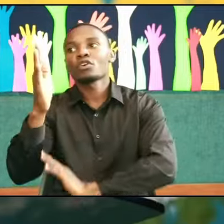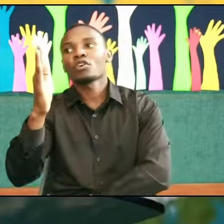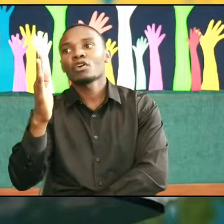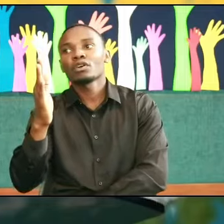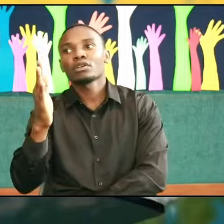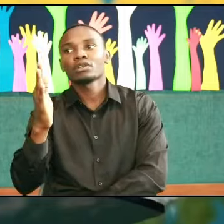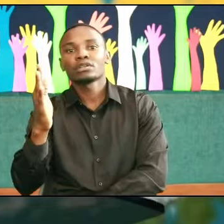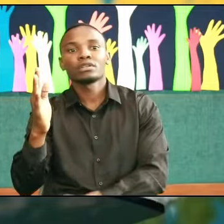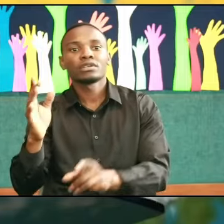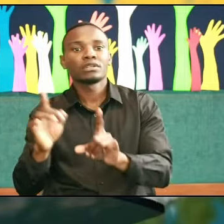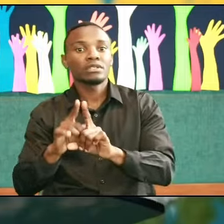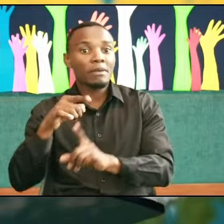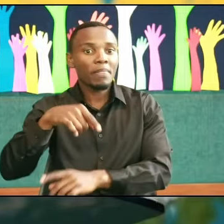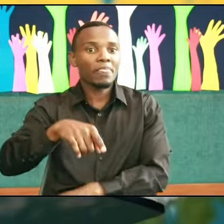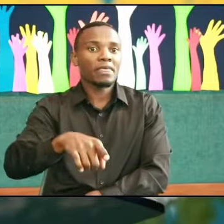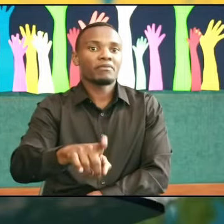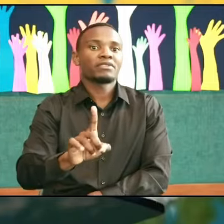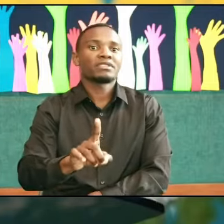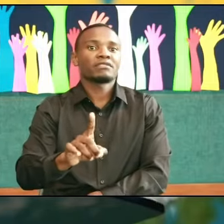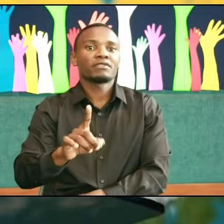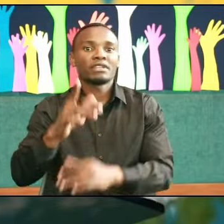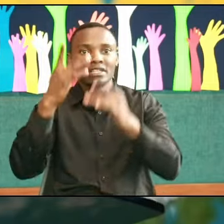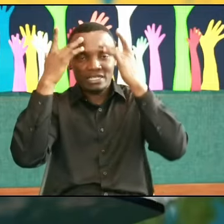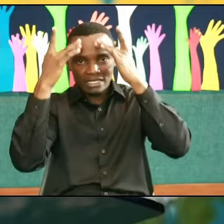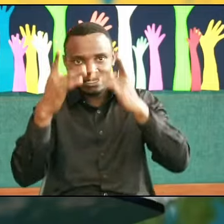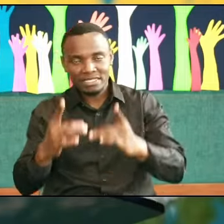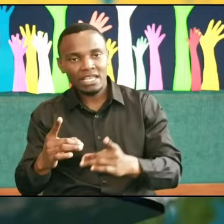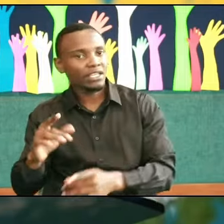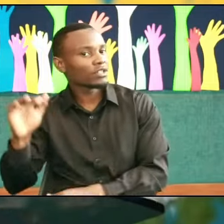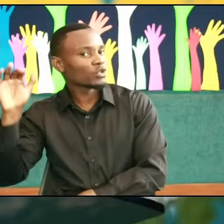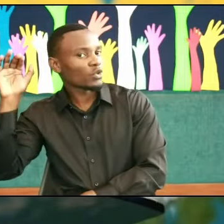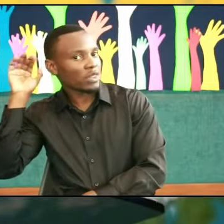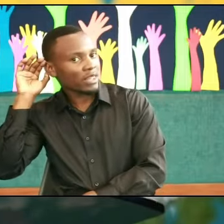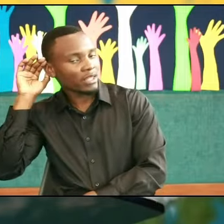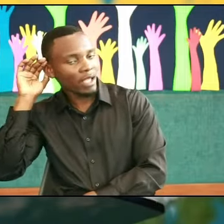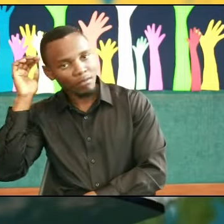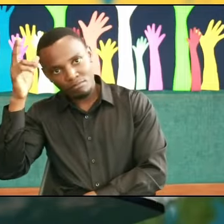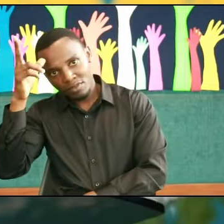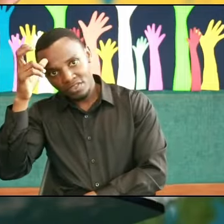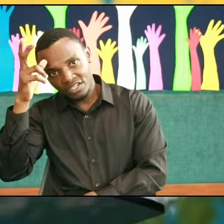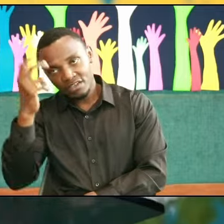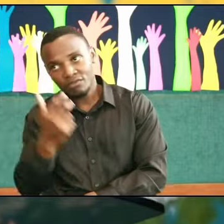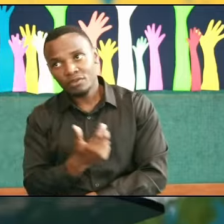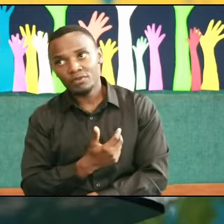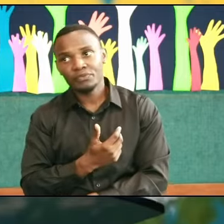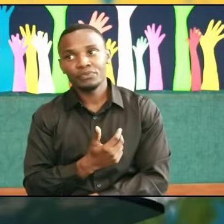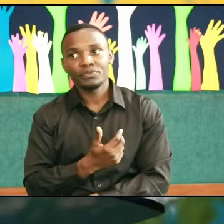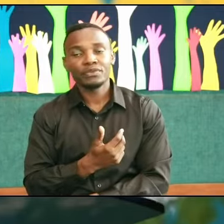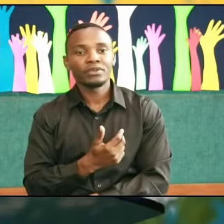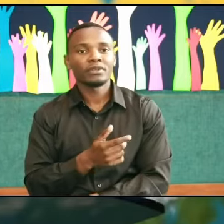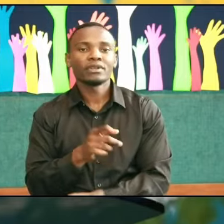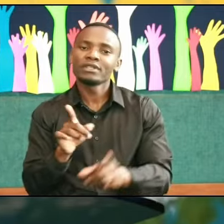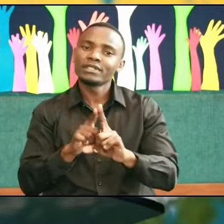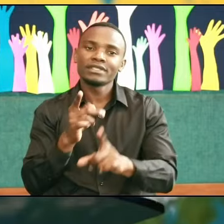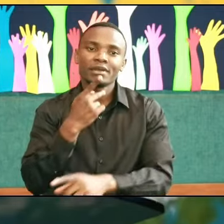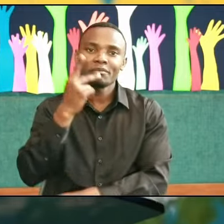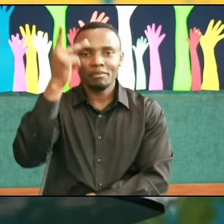they decide to listen to the devil than listening to God. As a parent, don't you be angry.